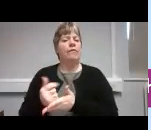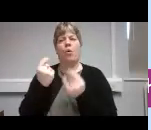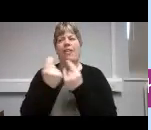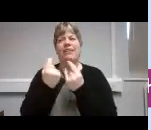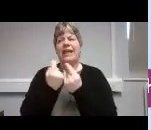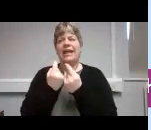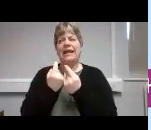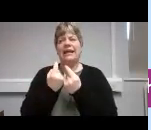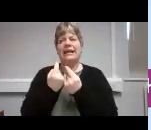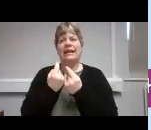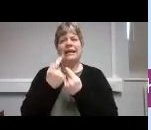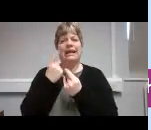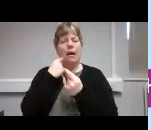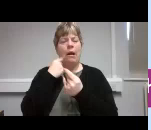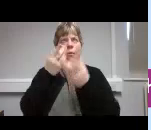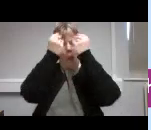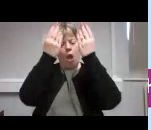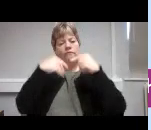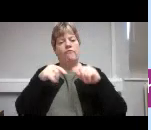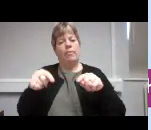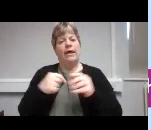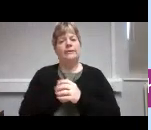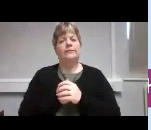can learn from that.